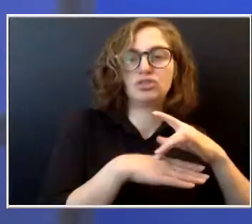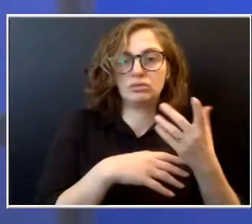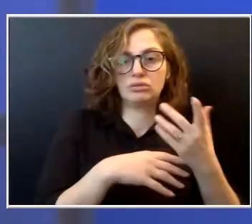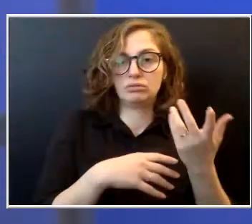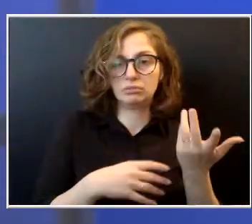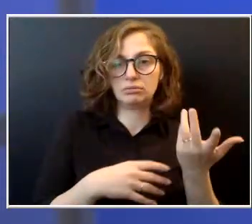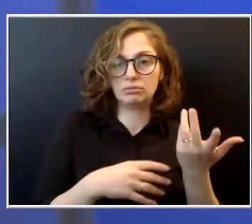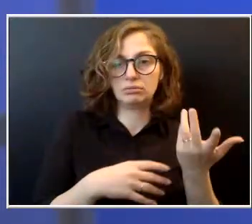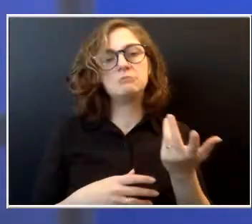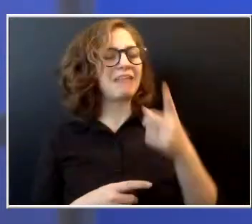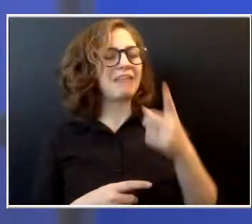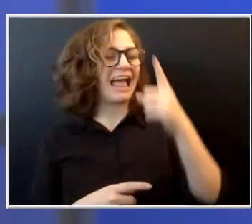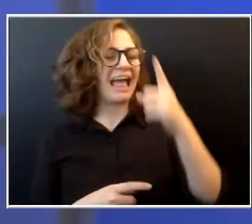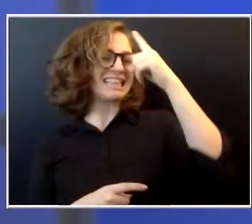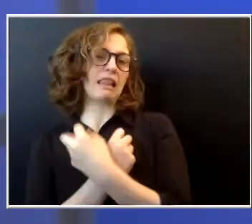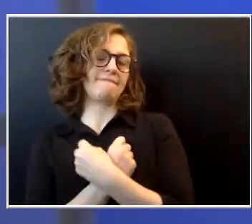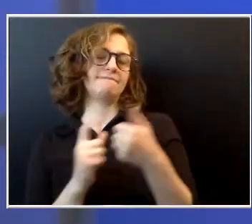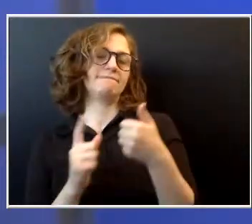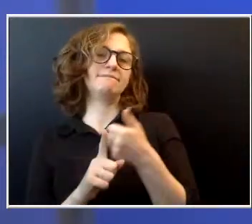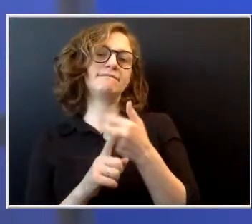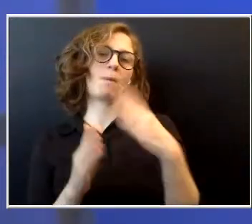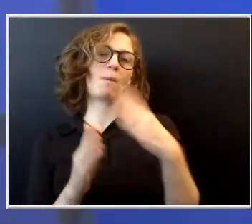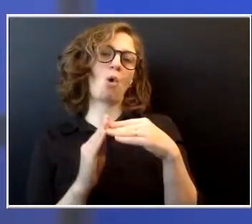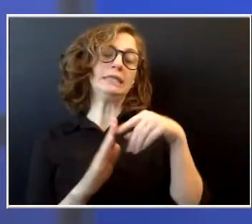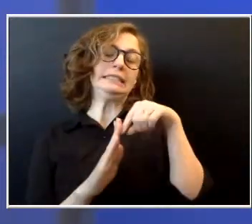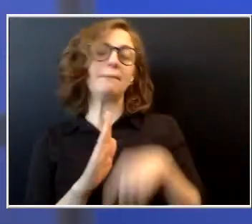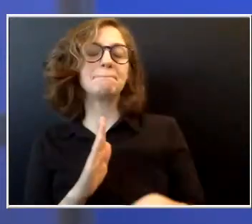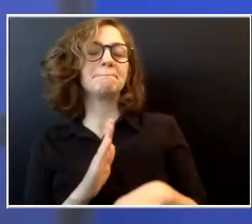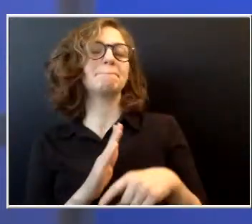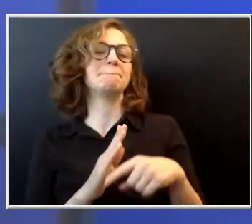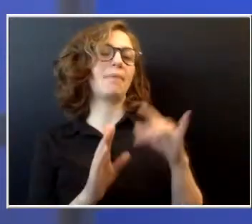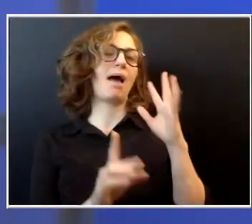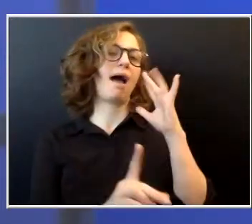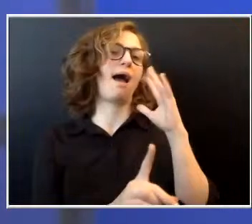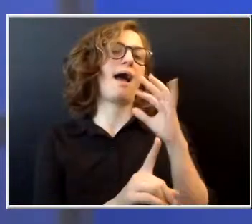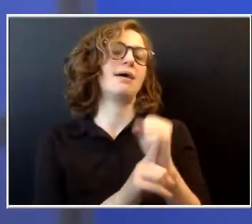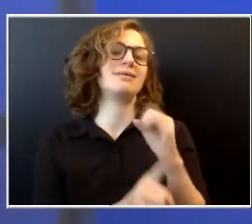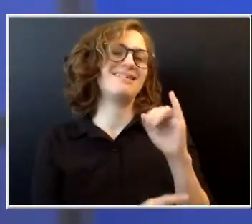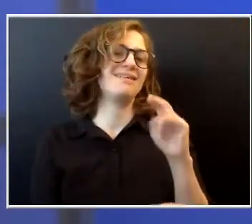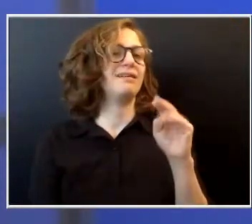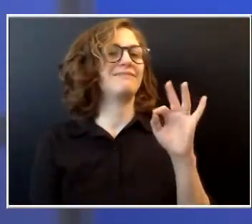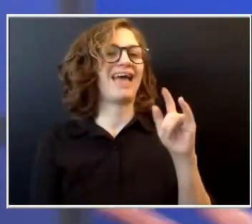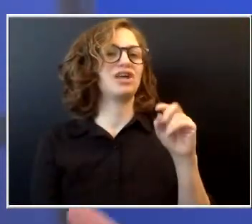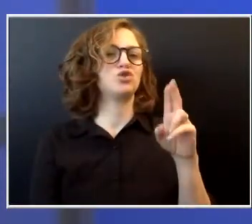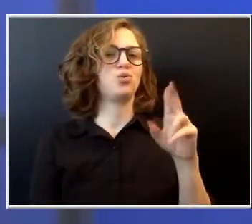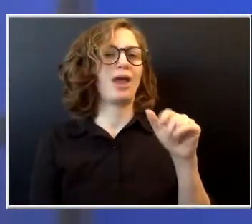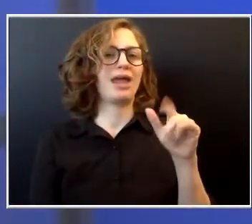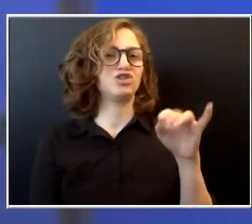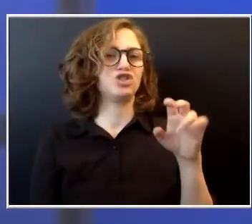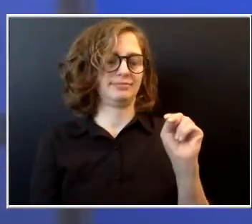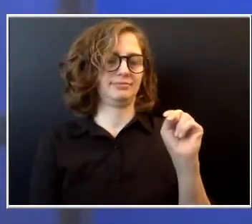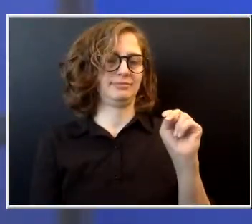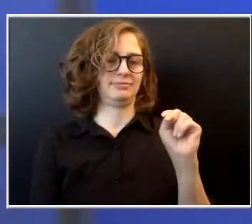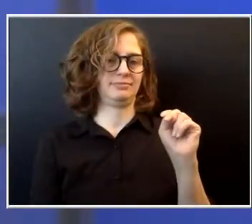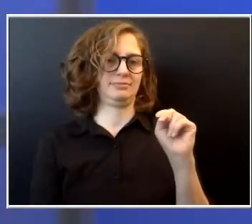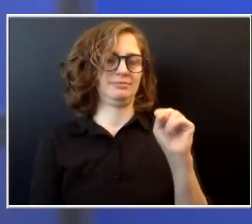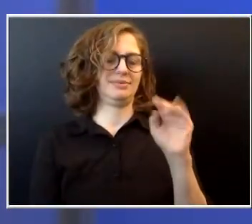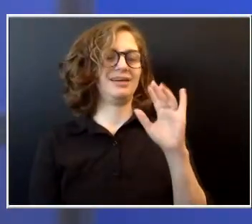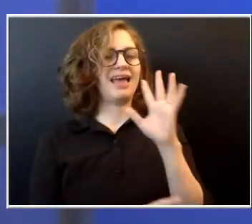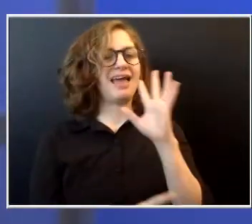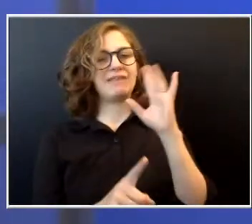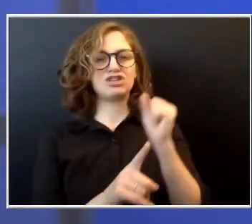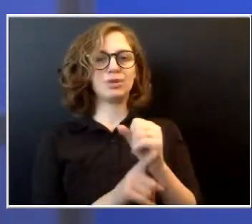deeper level of infatuation. I mean, there's infatuation is sort of the doorway to the house of love. Okay. So